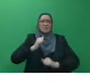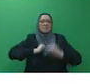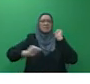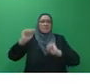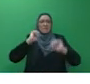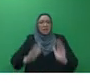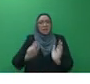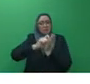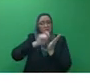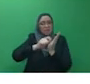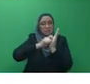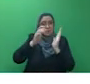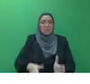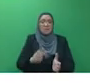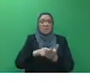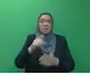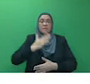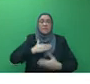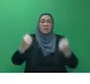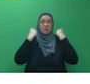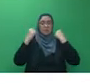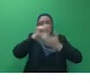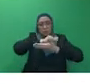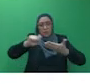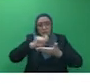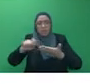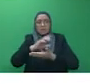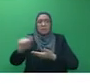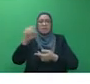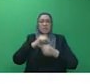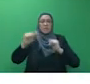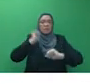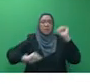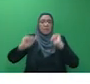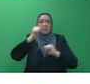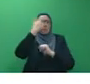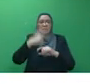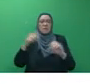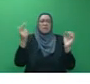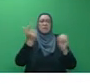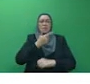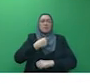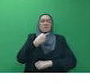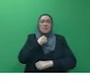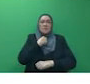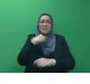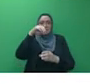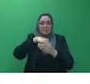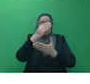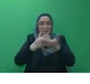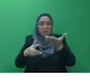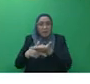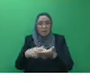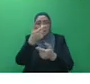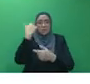leveraged on that so that was my those are my strengths i know uh writing and performing and so just try not to suck on the other fronts because you're on your